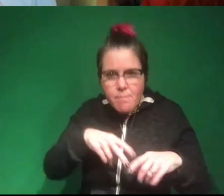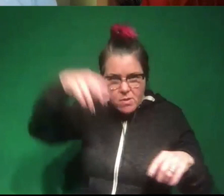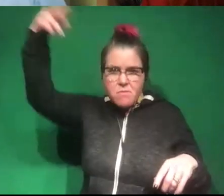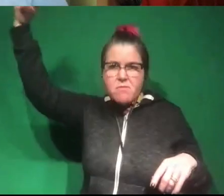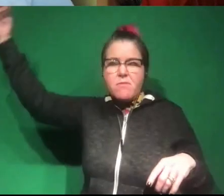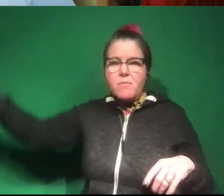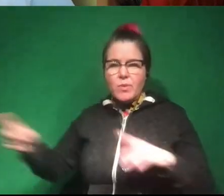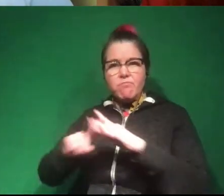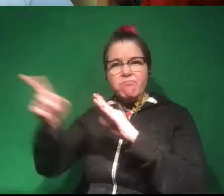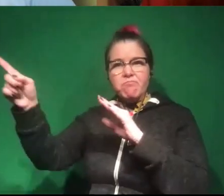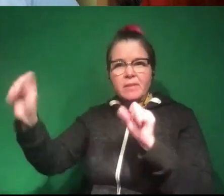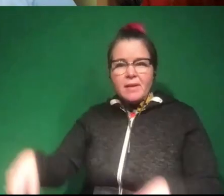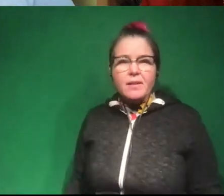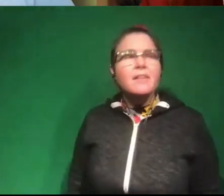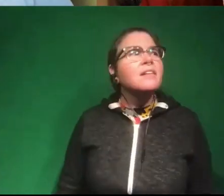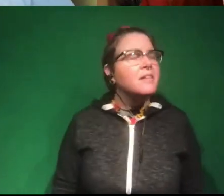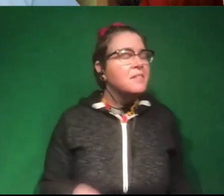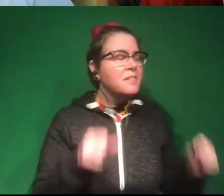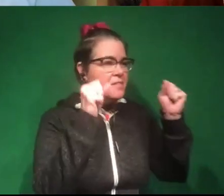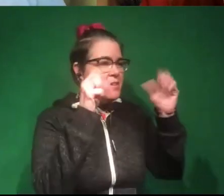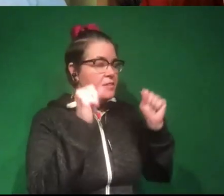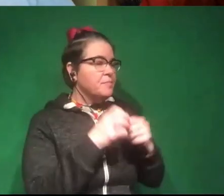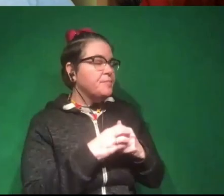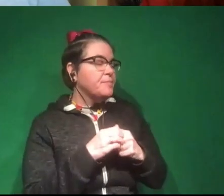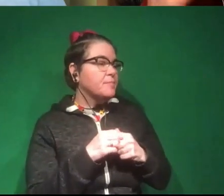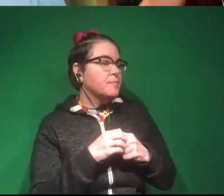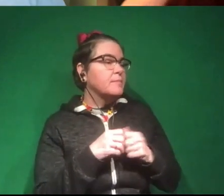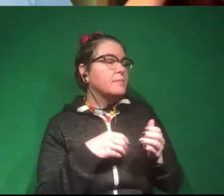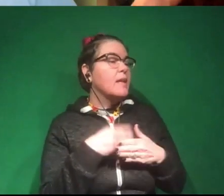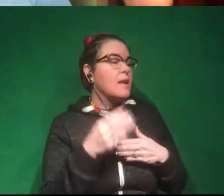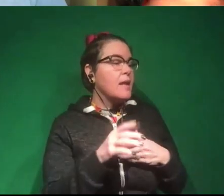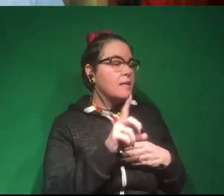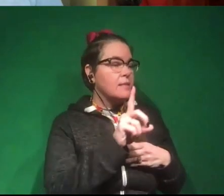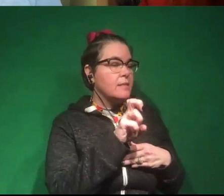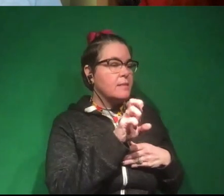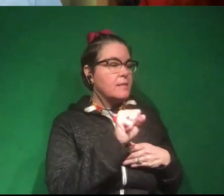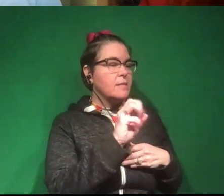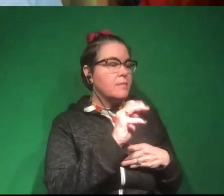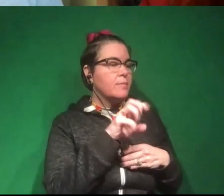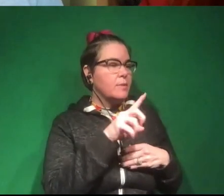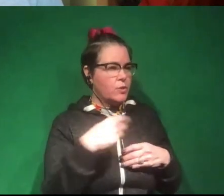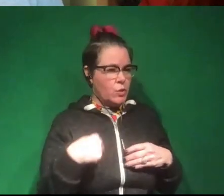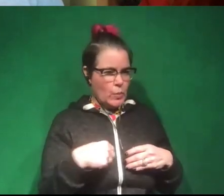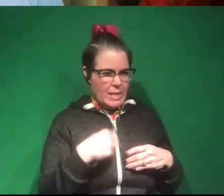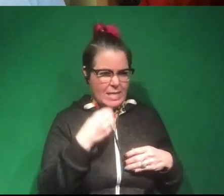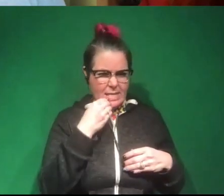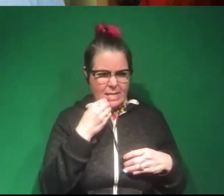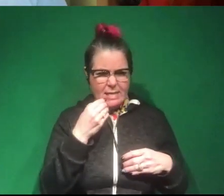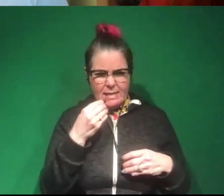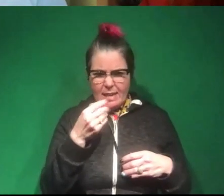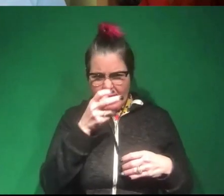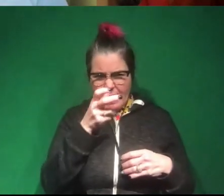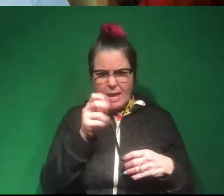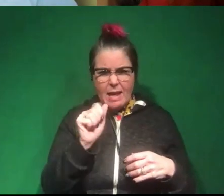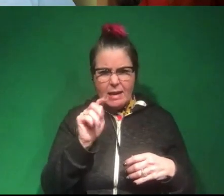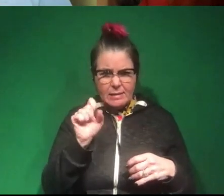off in the distance. that's awesome. Um, Next question from Desmond. Do we eat any parts of ants as people?